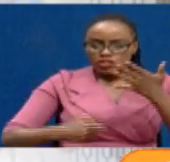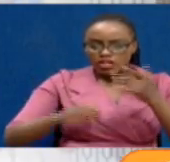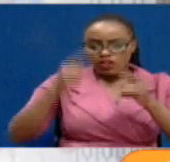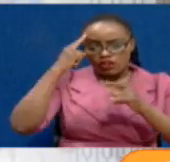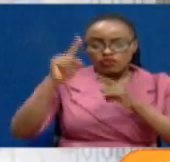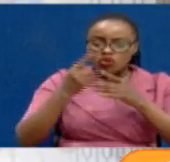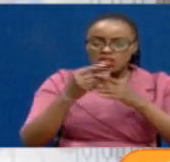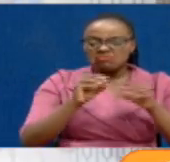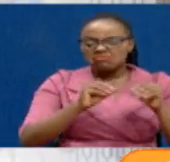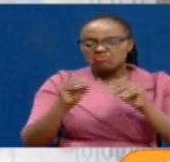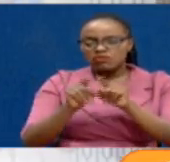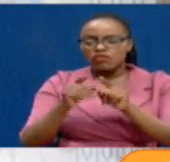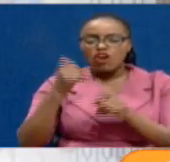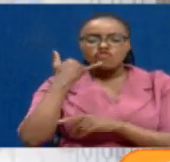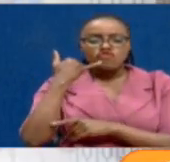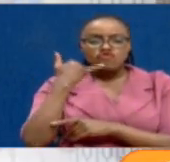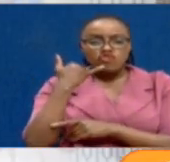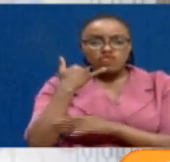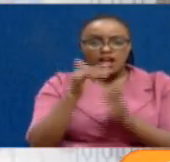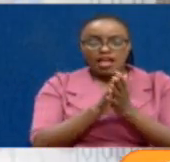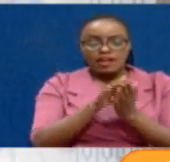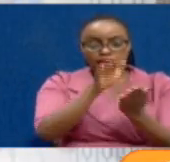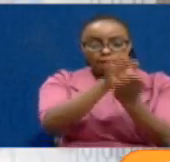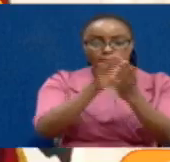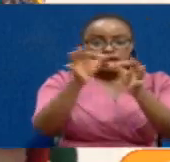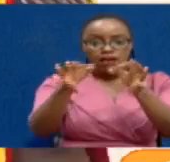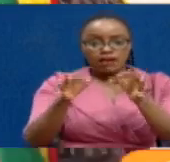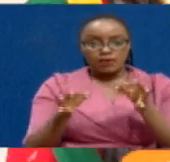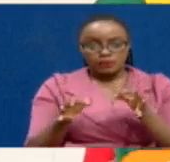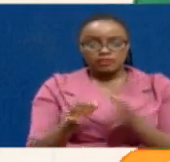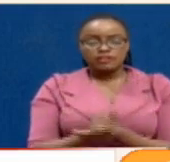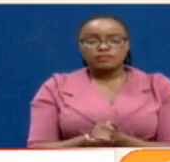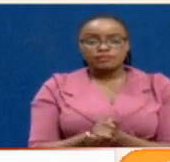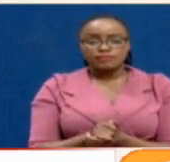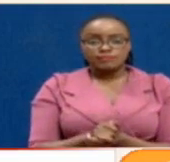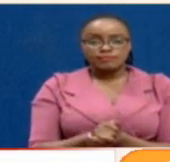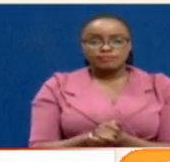for transaction between mobile money wallets and bank accounts.